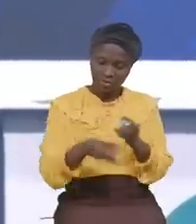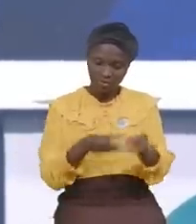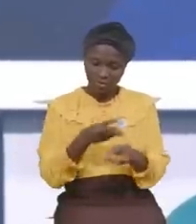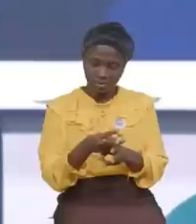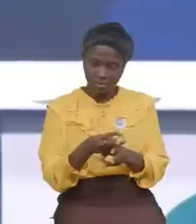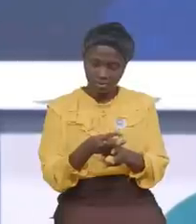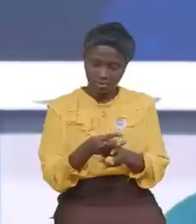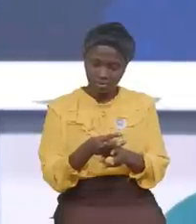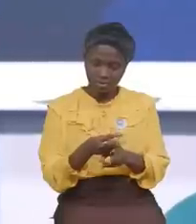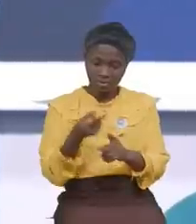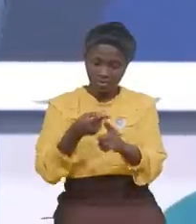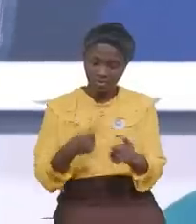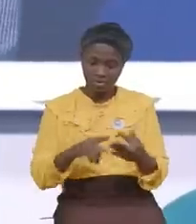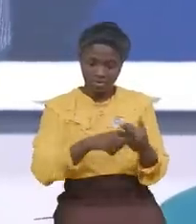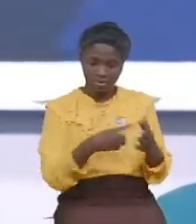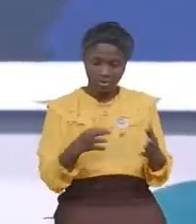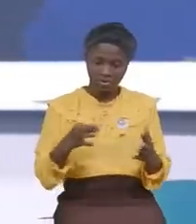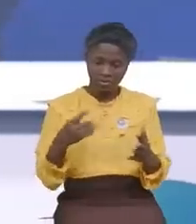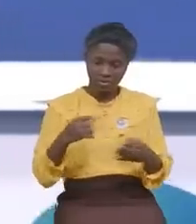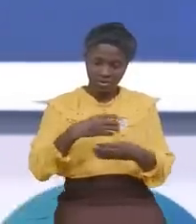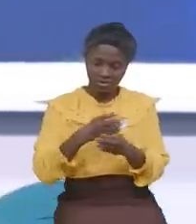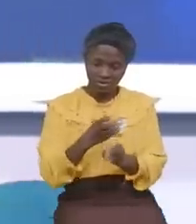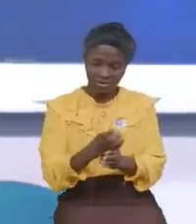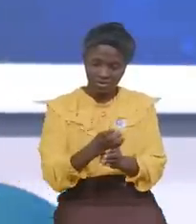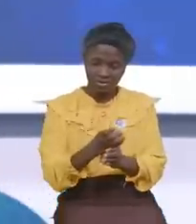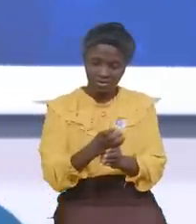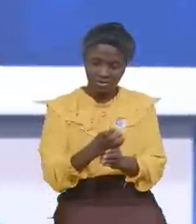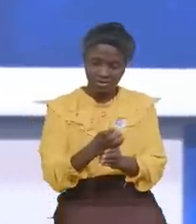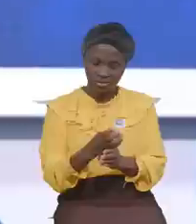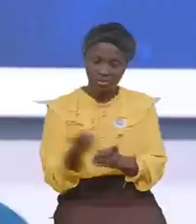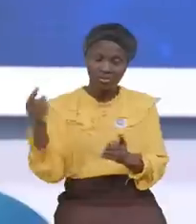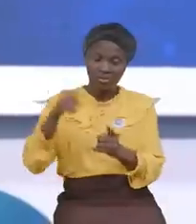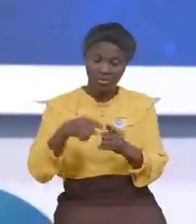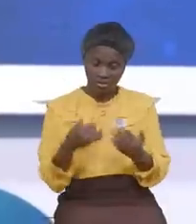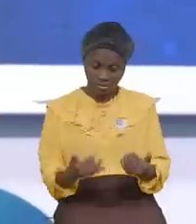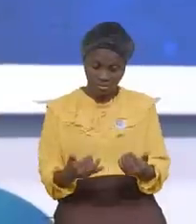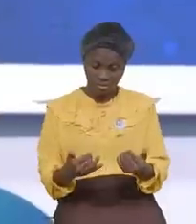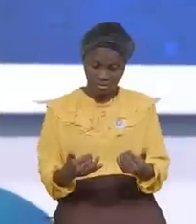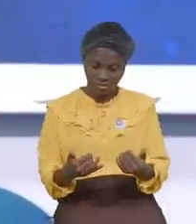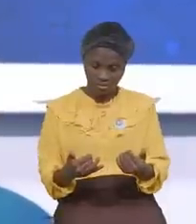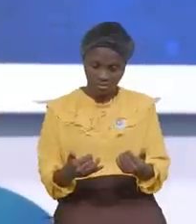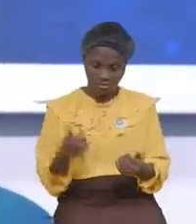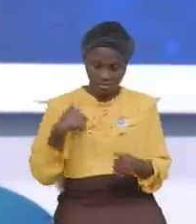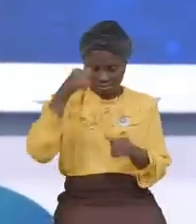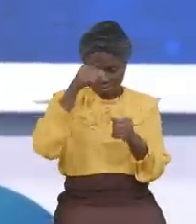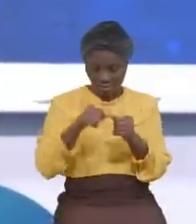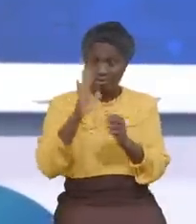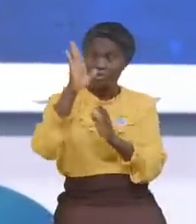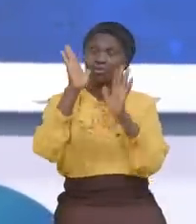from the beginning of creation until this time. We remember your wonderful